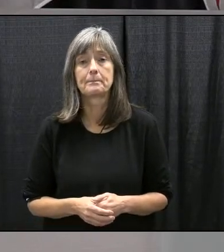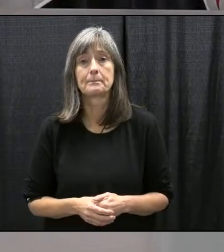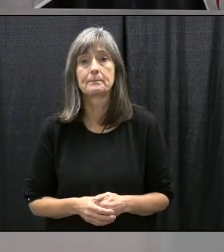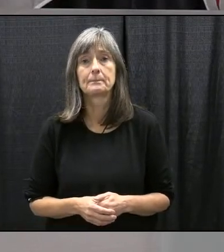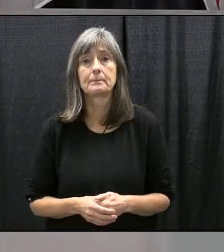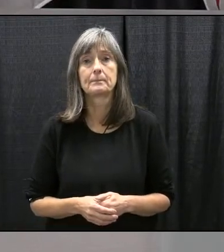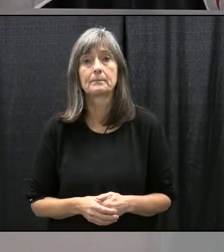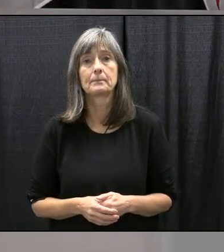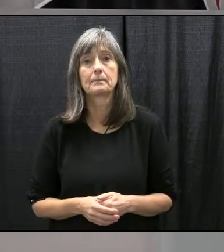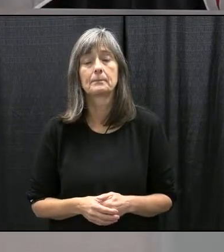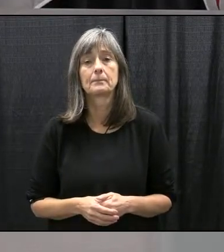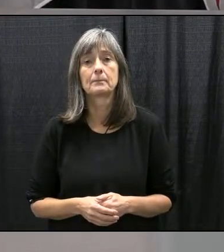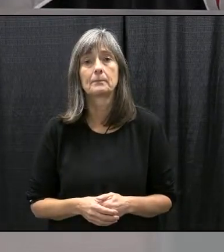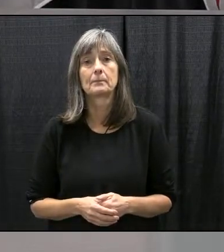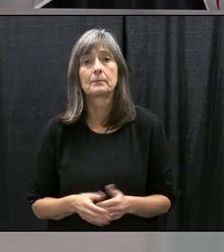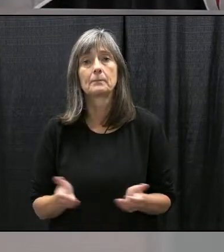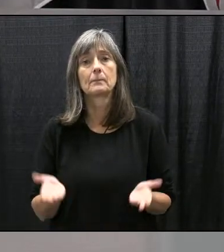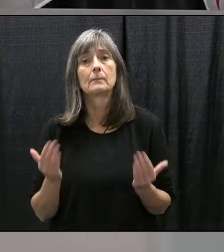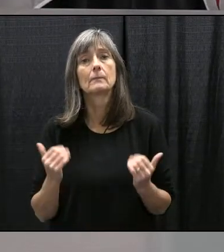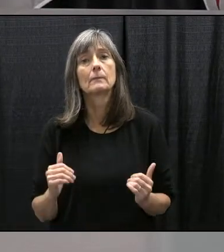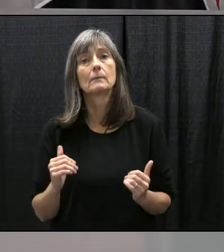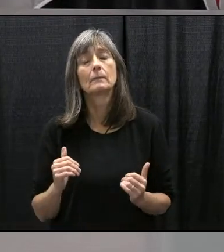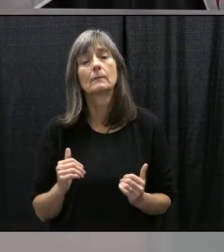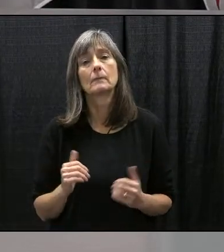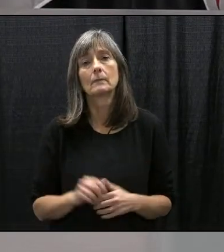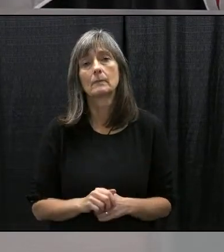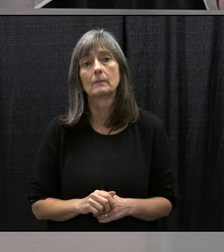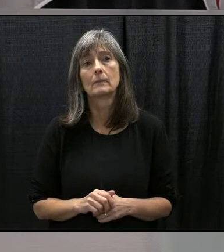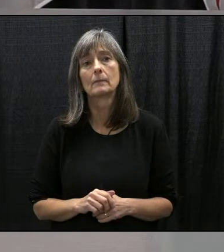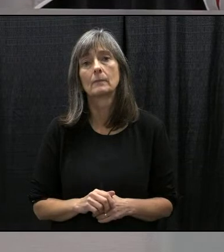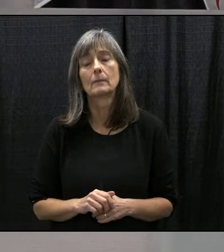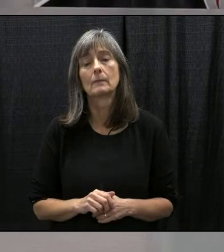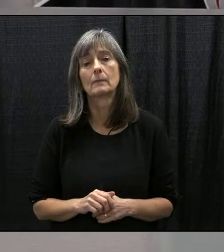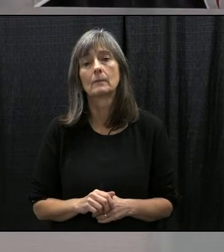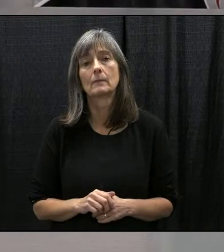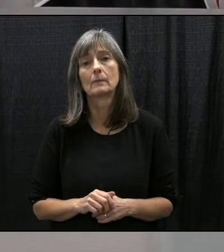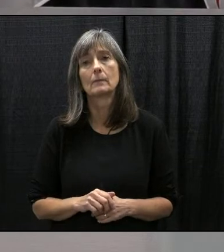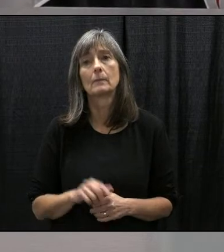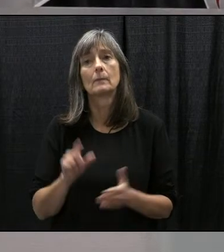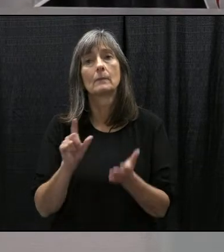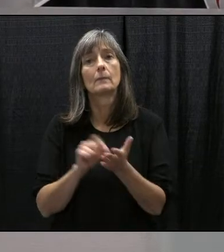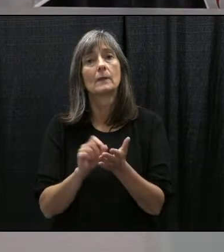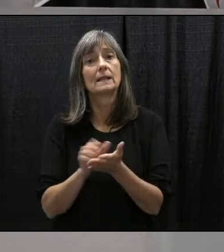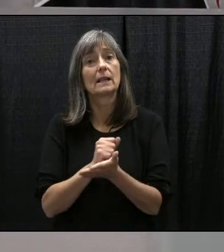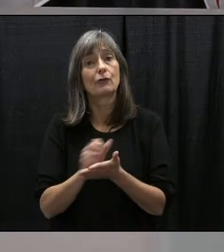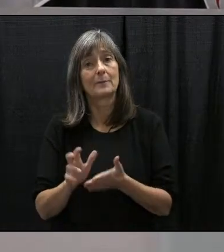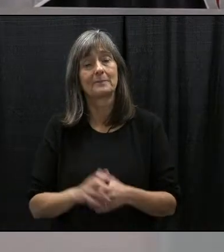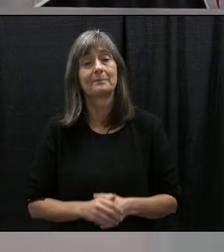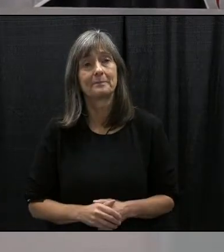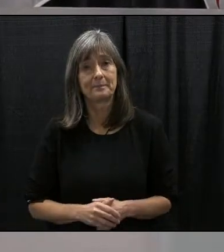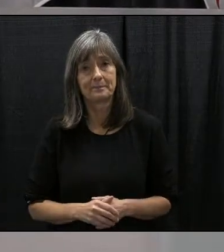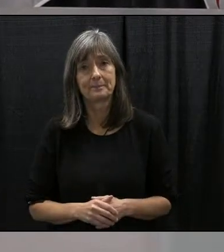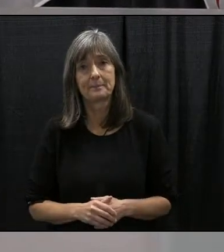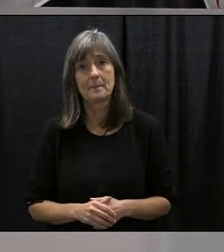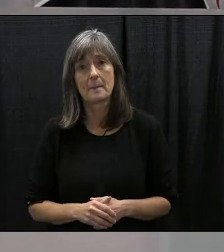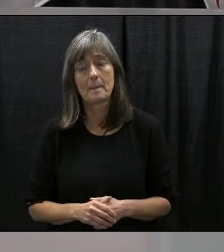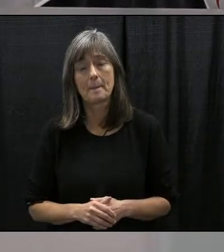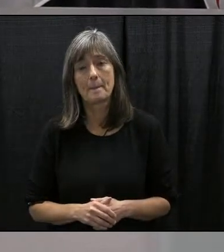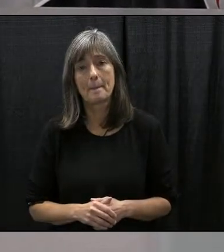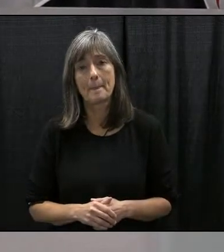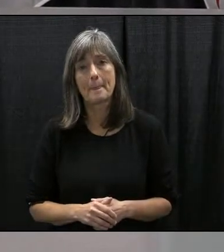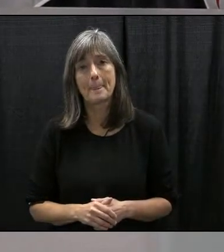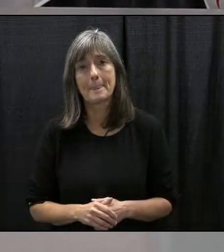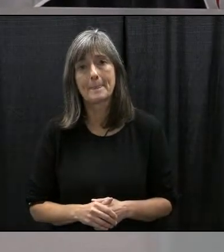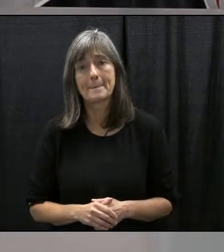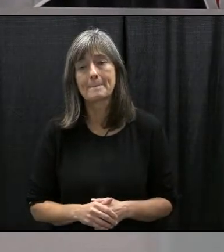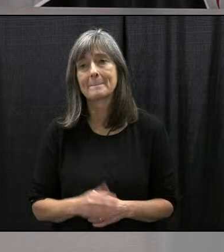Thank you. Our third questions are from Glenn Whiffen with the Telegram as we go to the phone. Thank